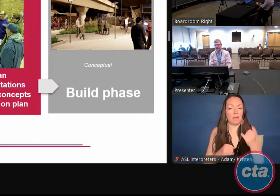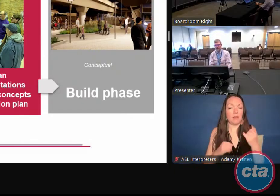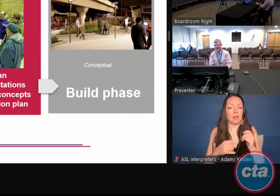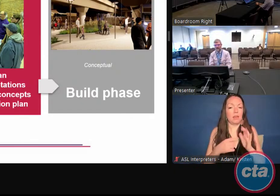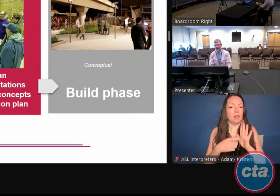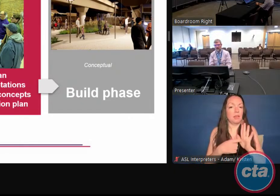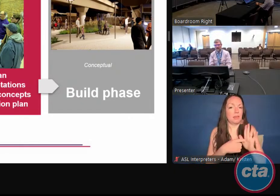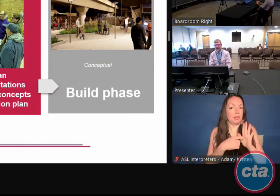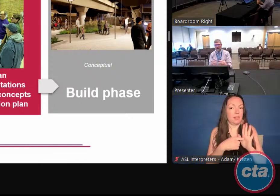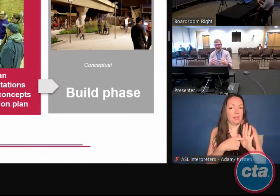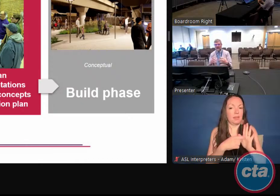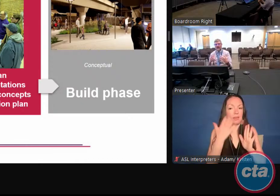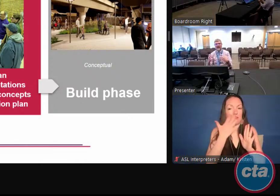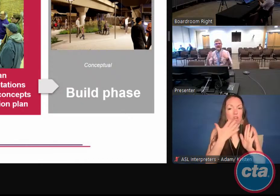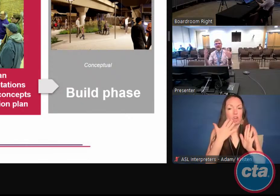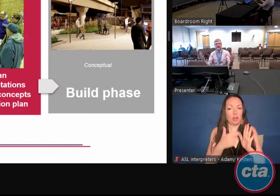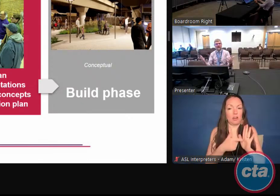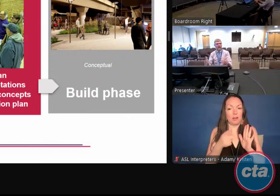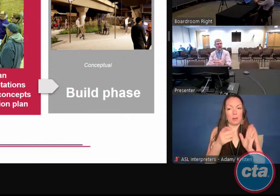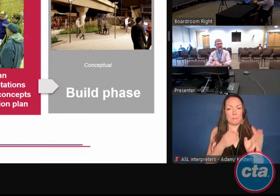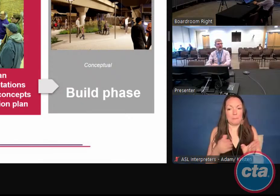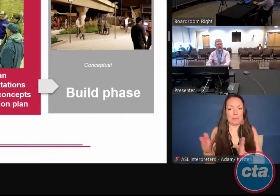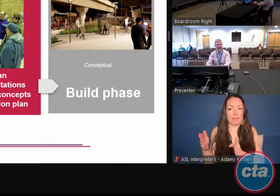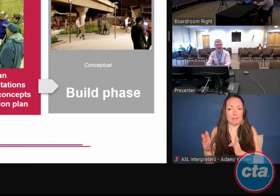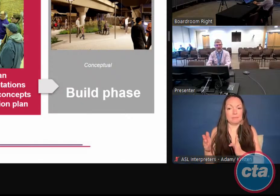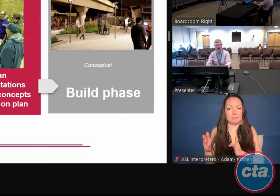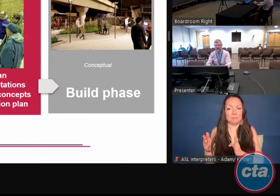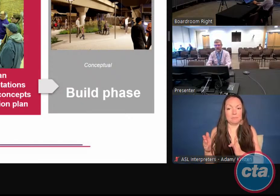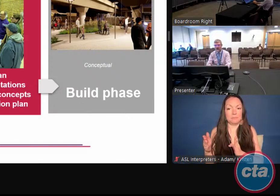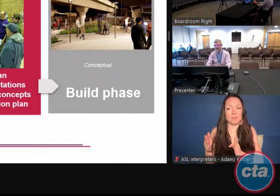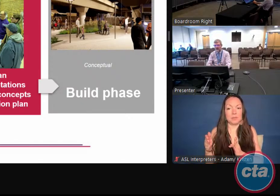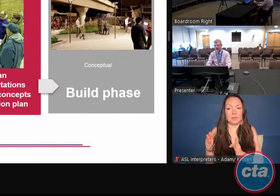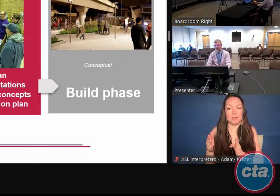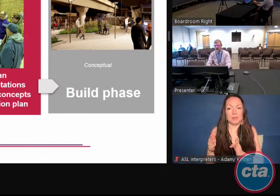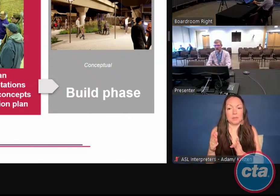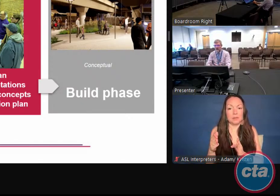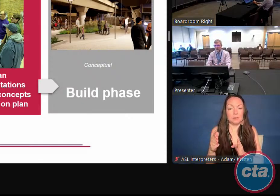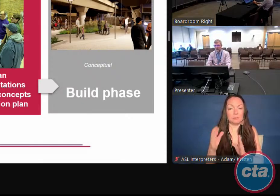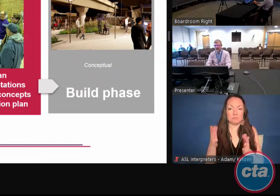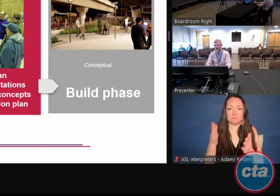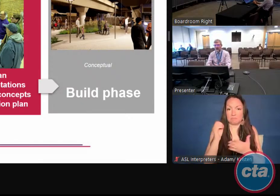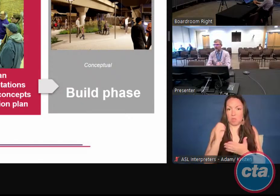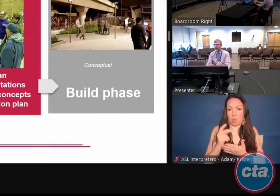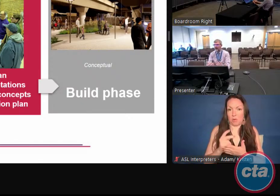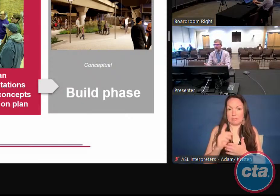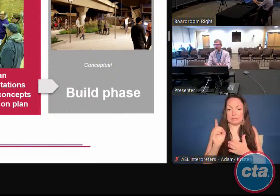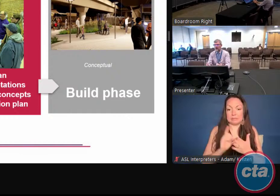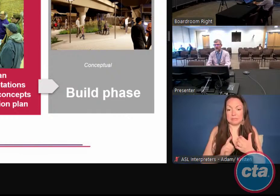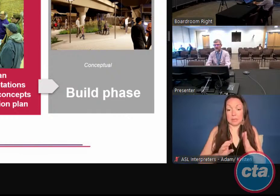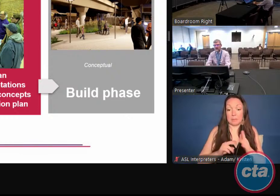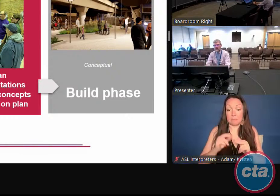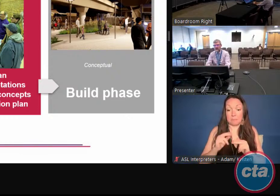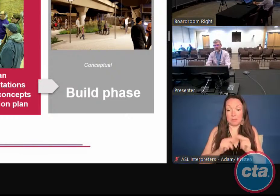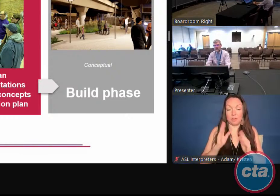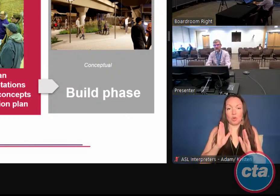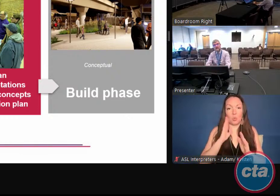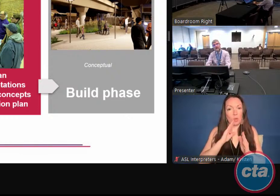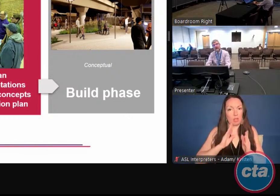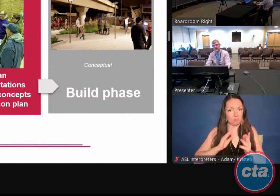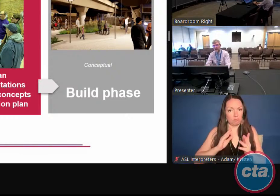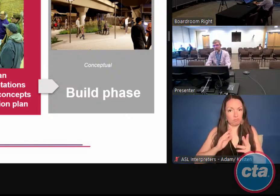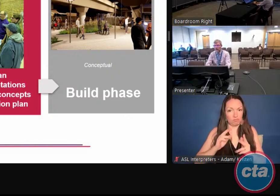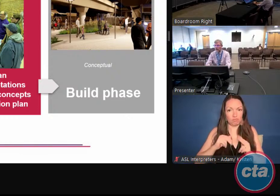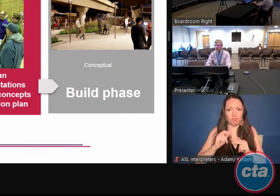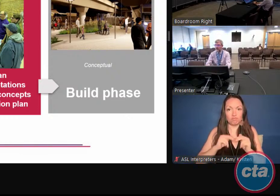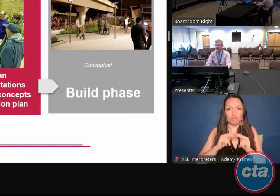this was the final kind of plan that we took forward and authorized our design builder to execute in, I think it